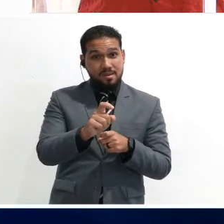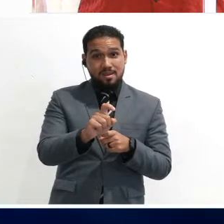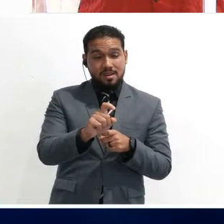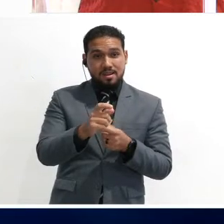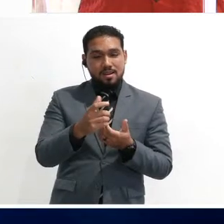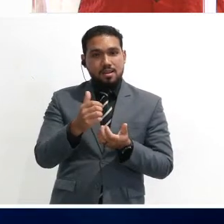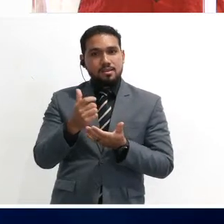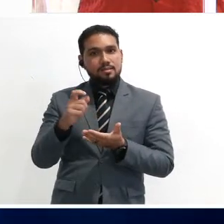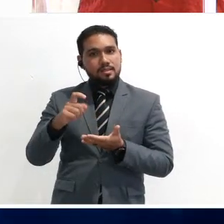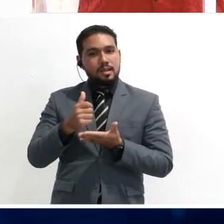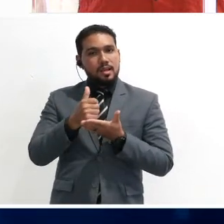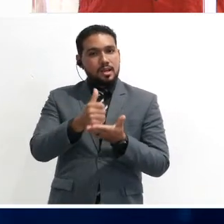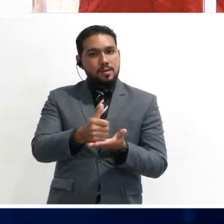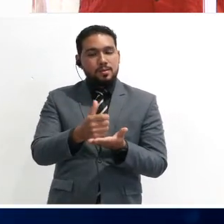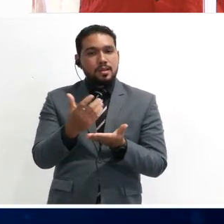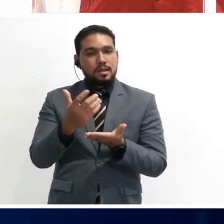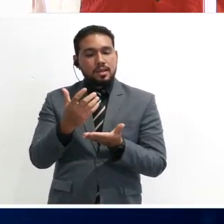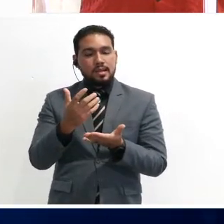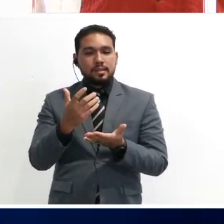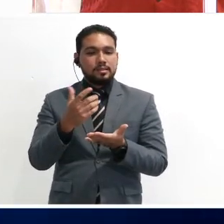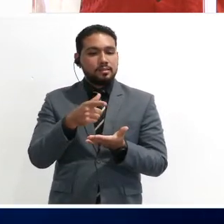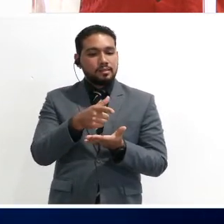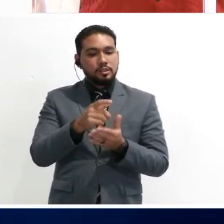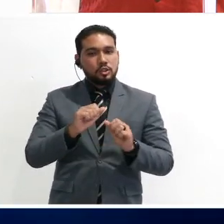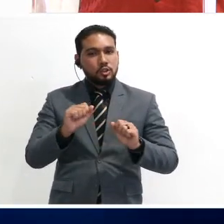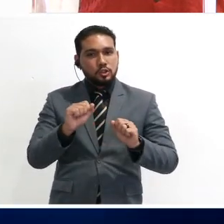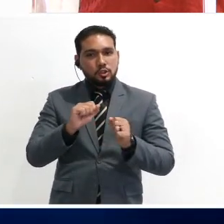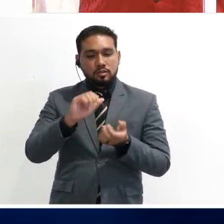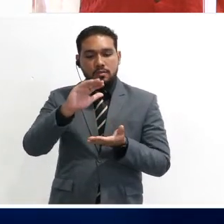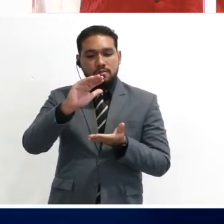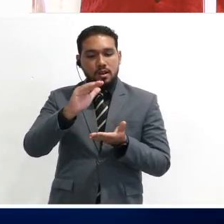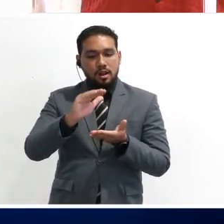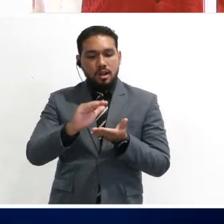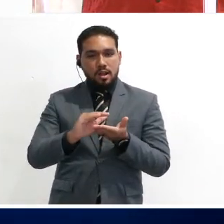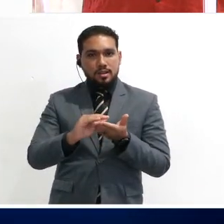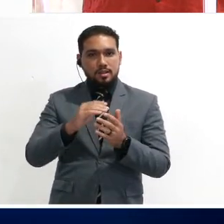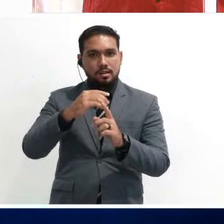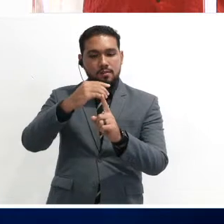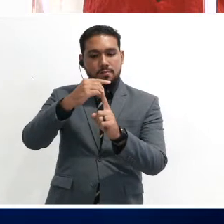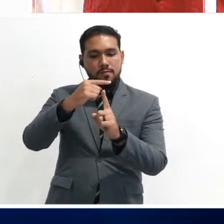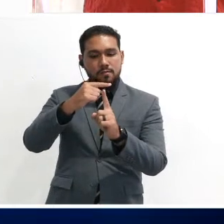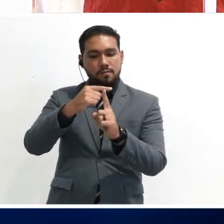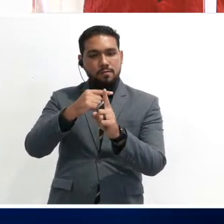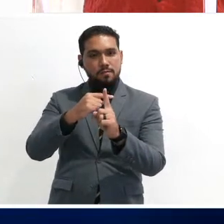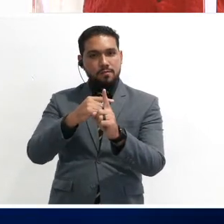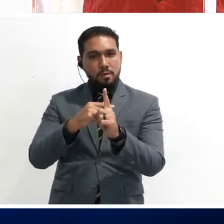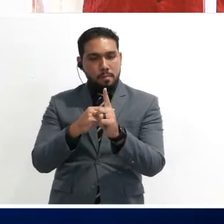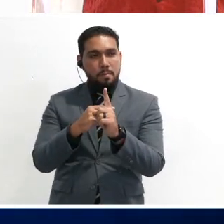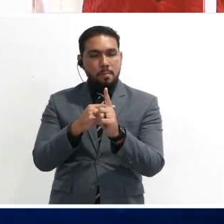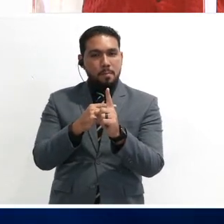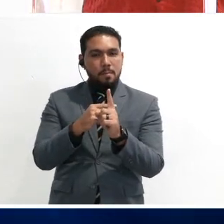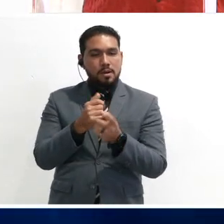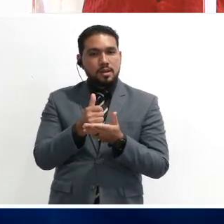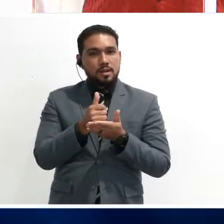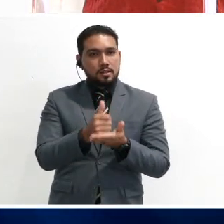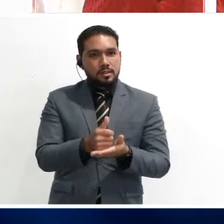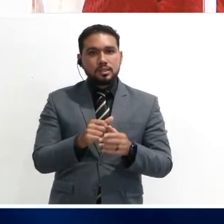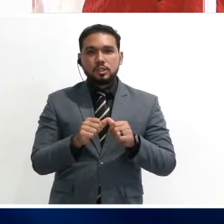the package level increases, then you have to worry about the subsequent cooling all the way up to the liquid cooling.